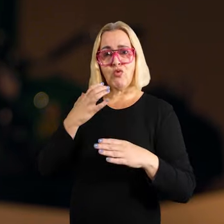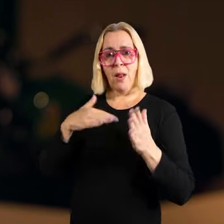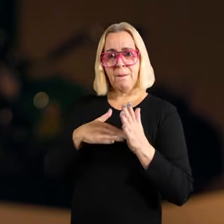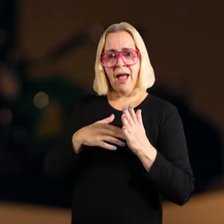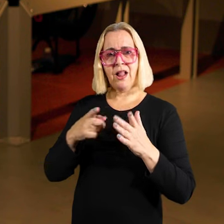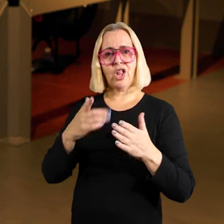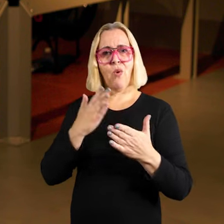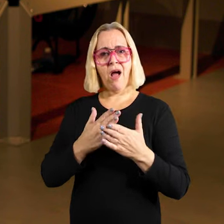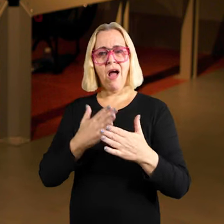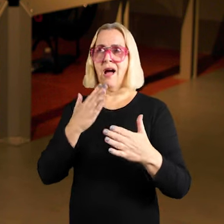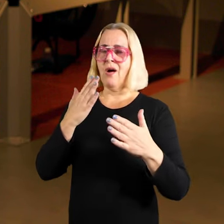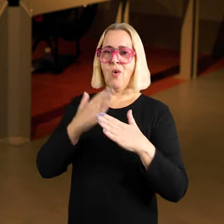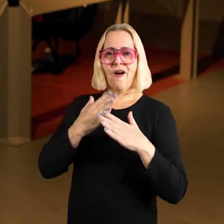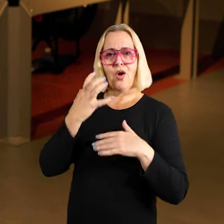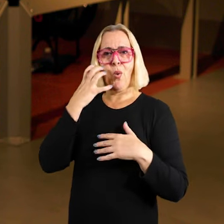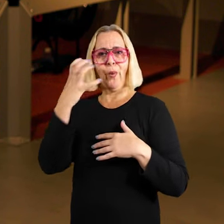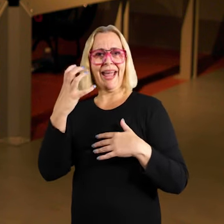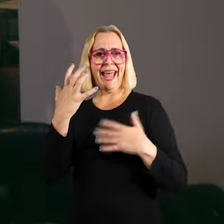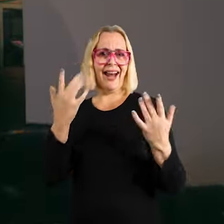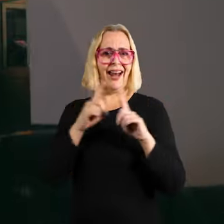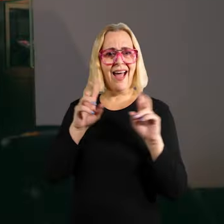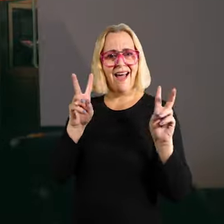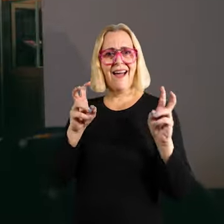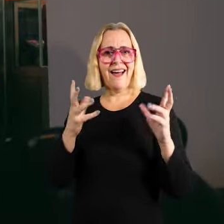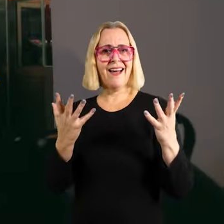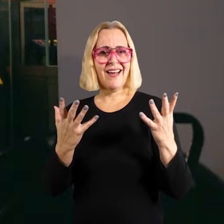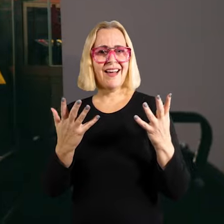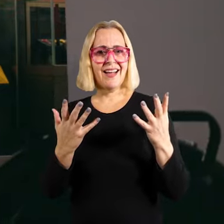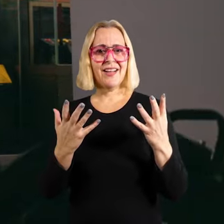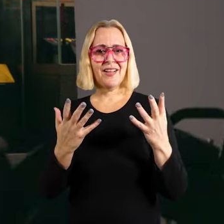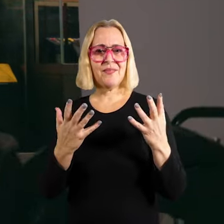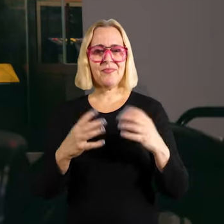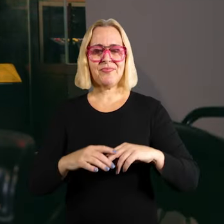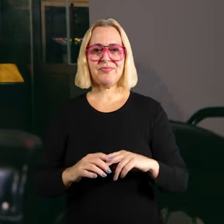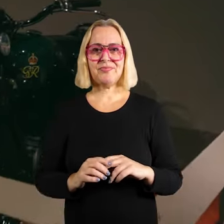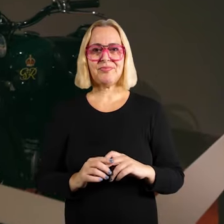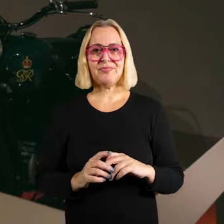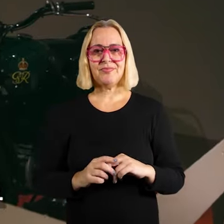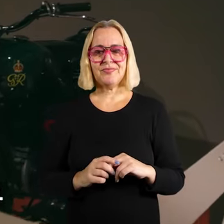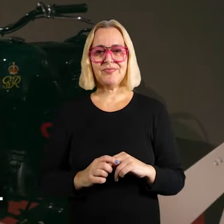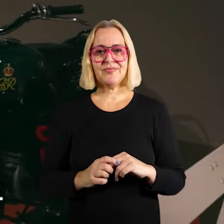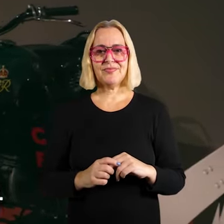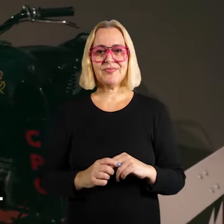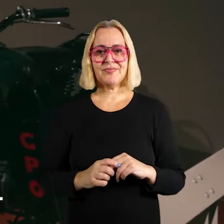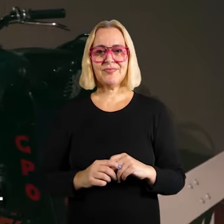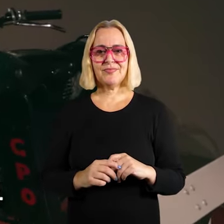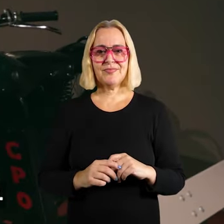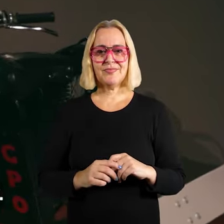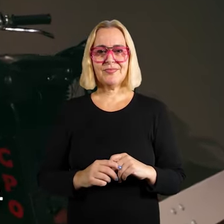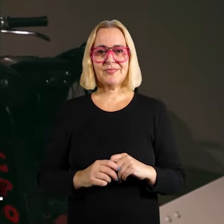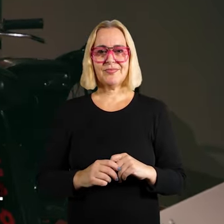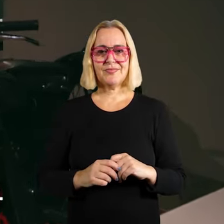dressed badly. I just like wearing the crowns, It sort of emphasised again in a way that you're working for Royal